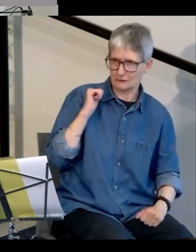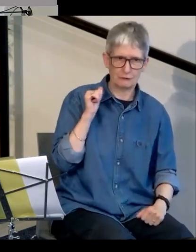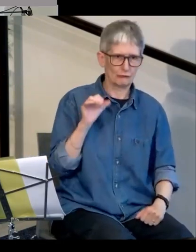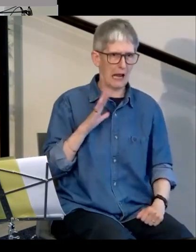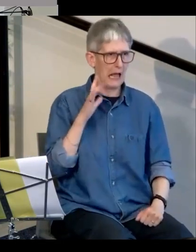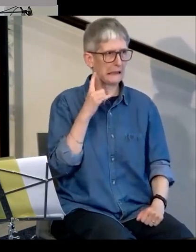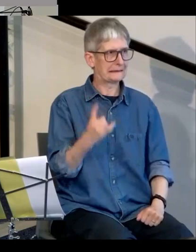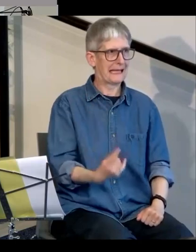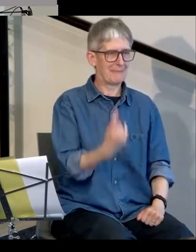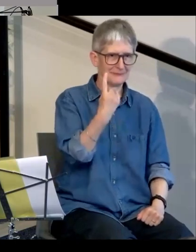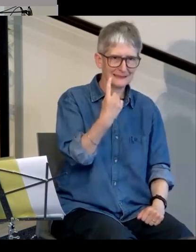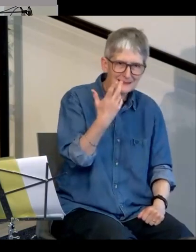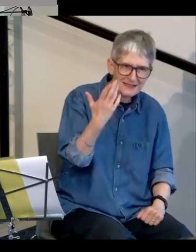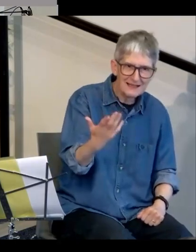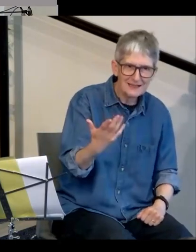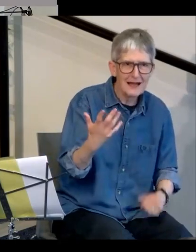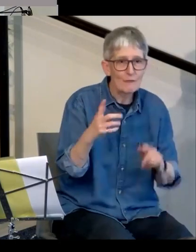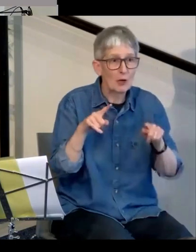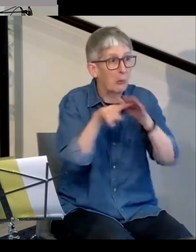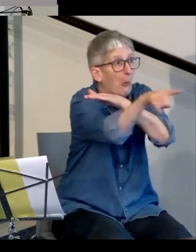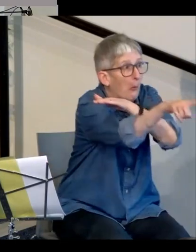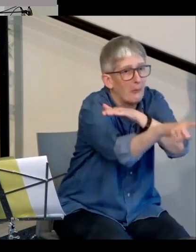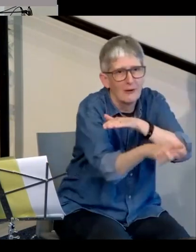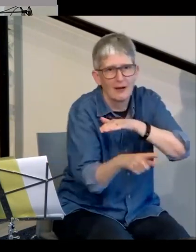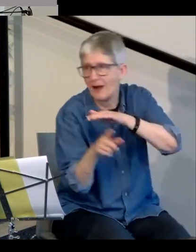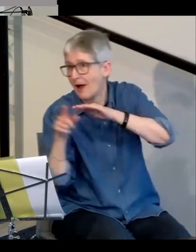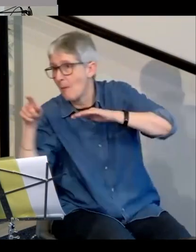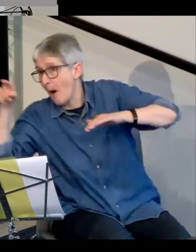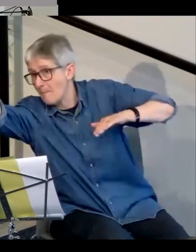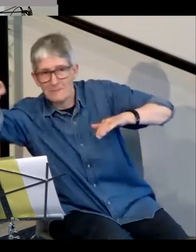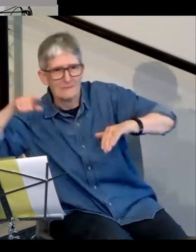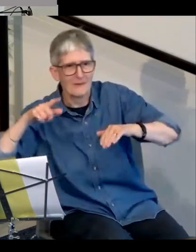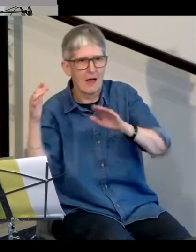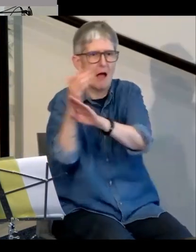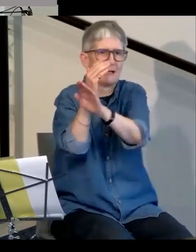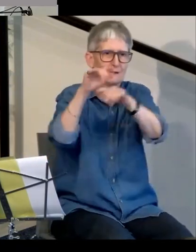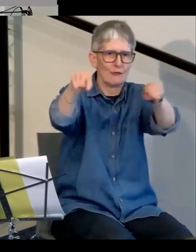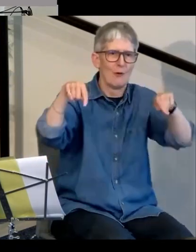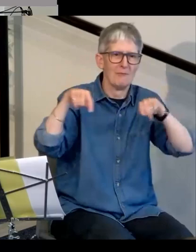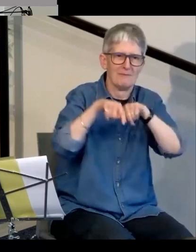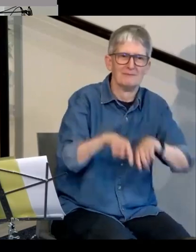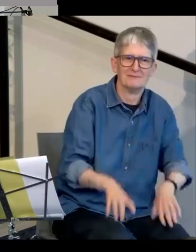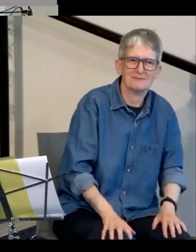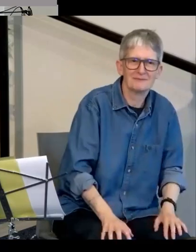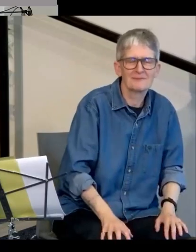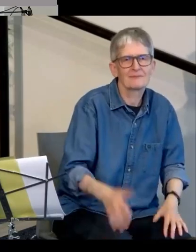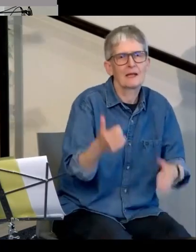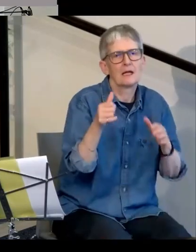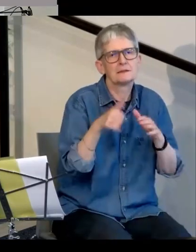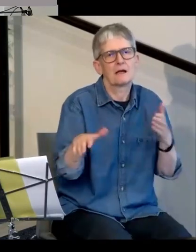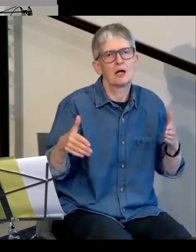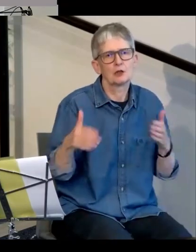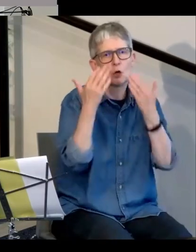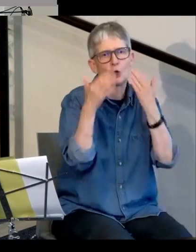you? If you want to run away, you can get to Charlie in the annex and we'll hide you in a room somewhere. But we'll start worship. We'll start